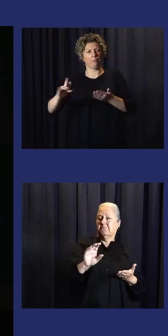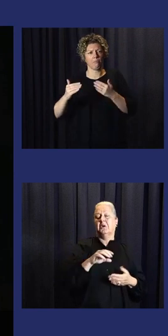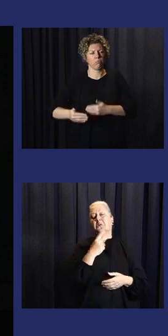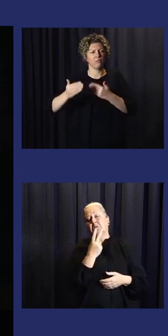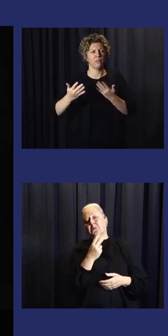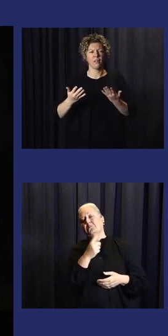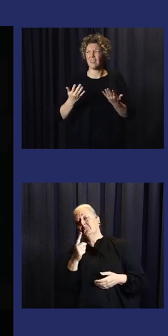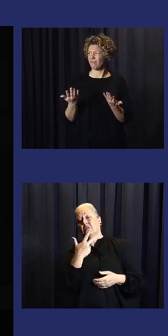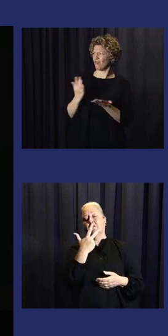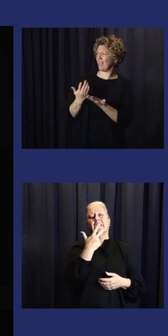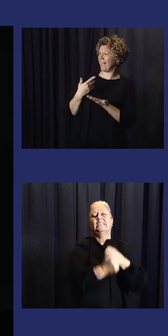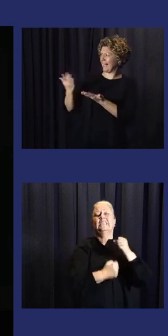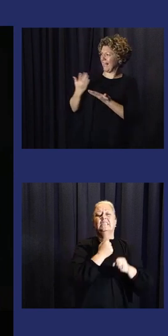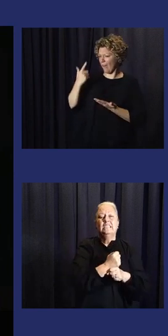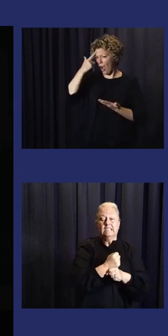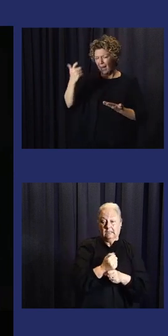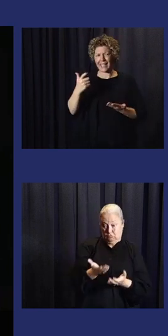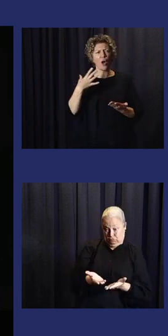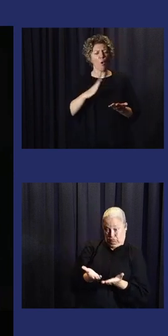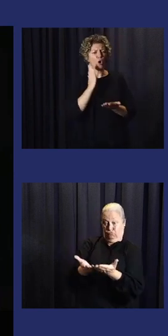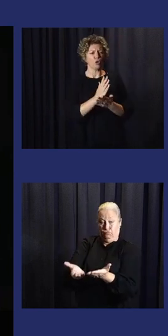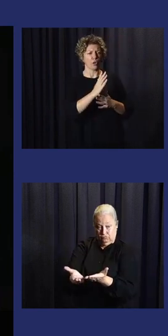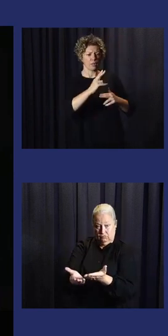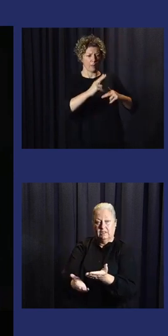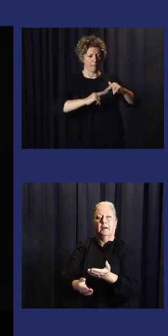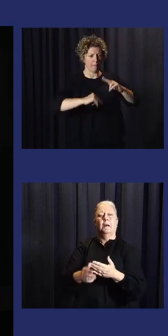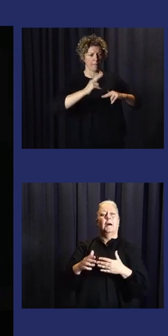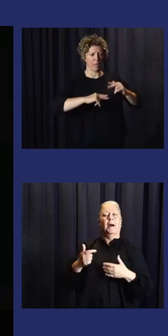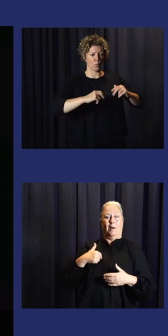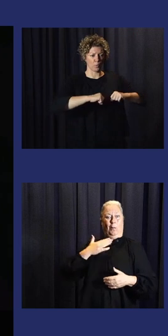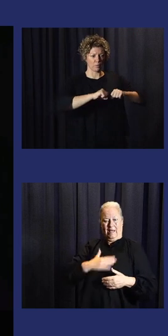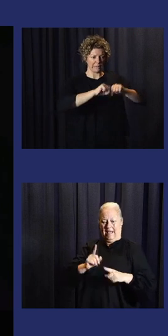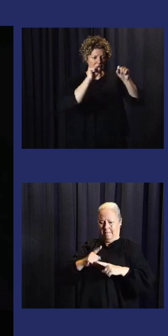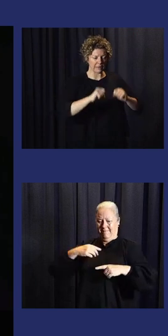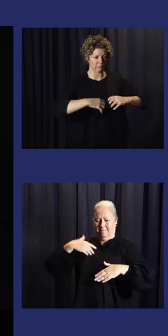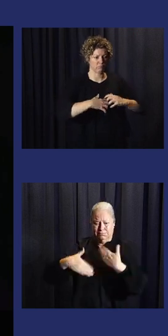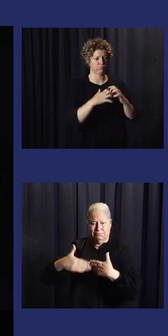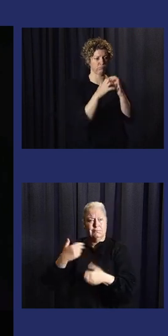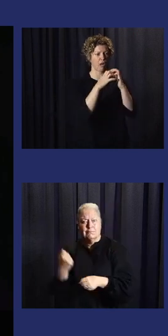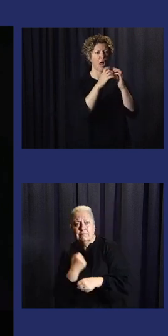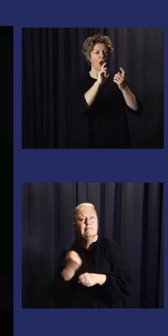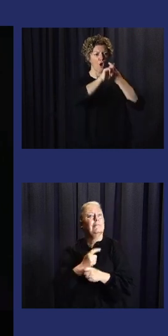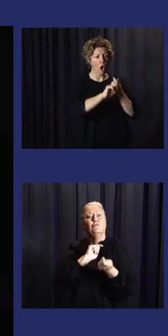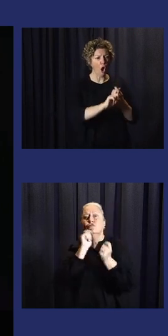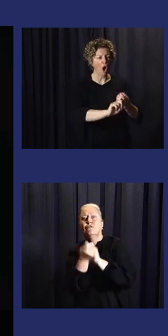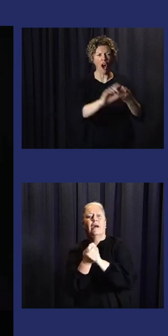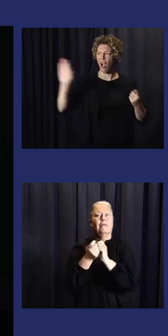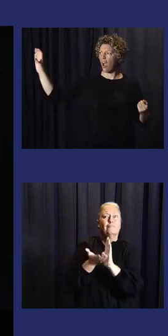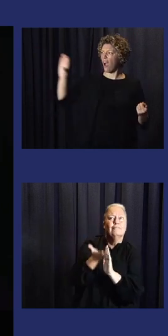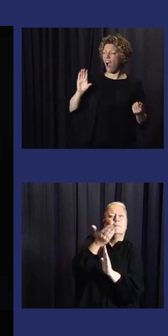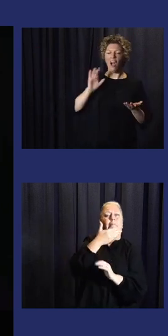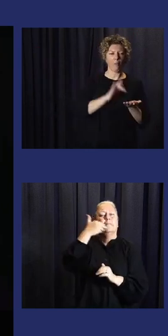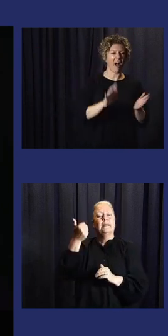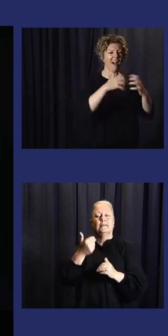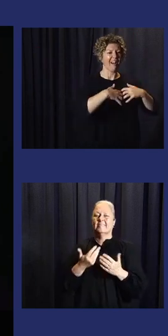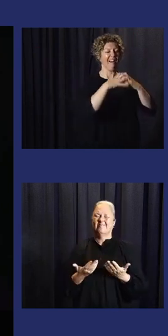for programs and initiatives to take root and build momentum. What steps can we take to